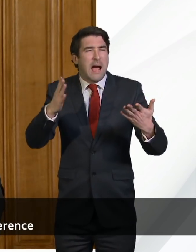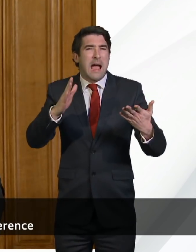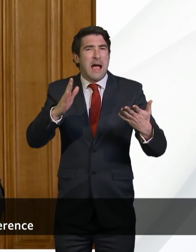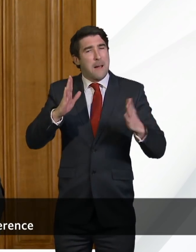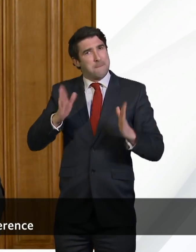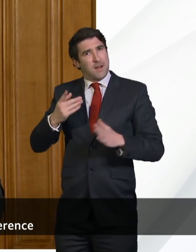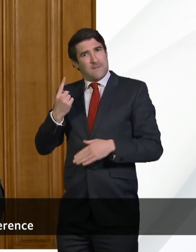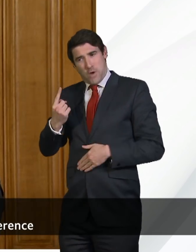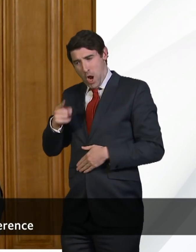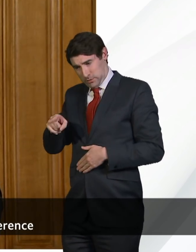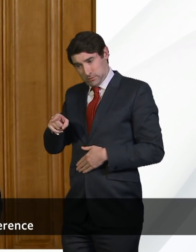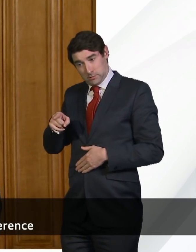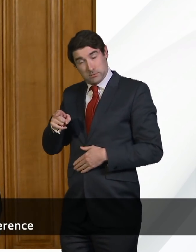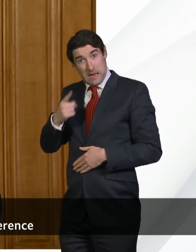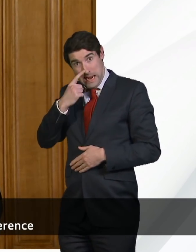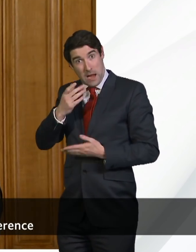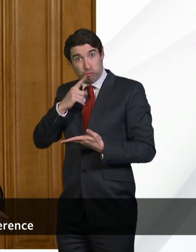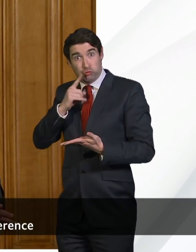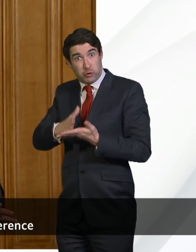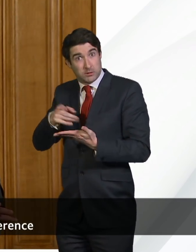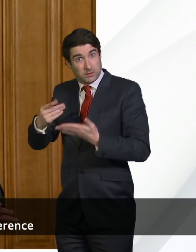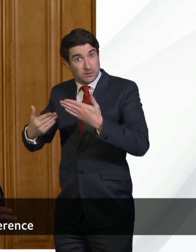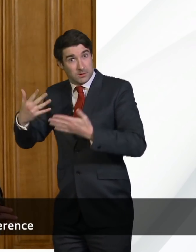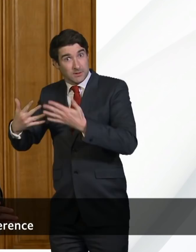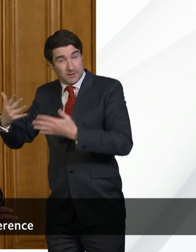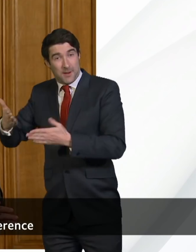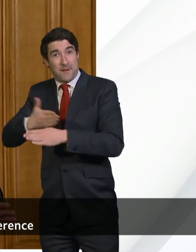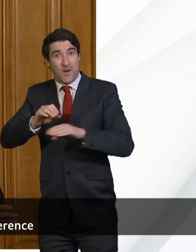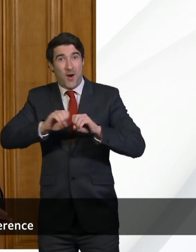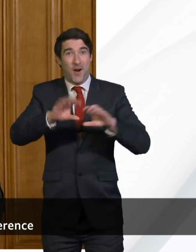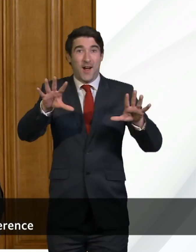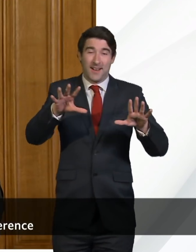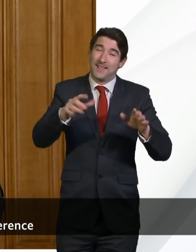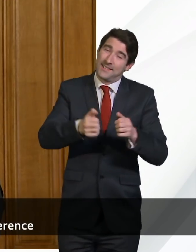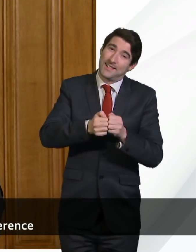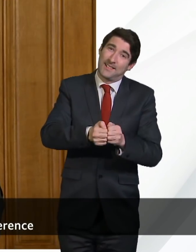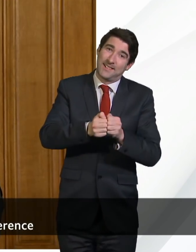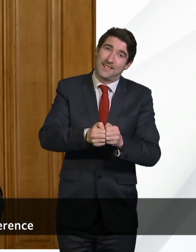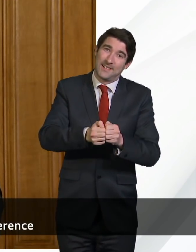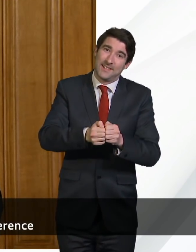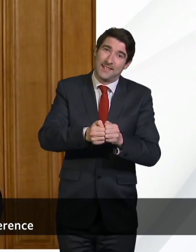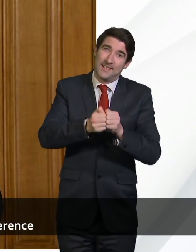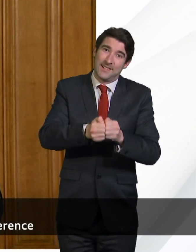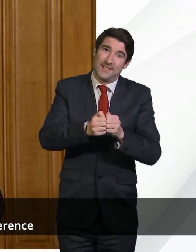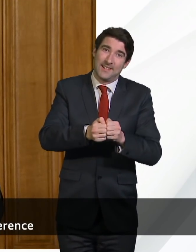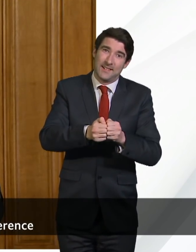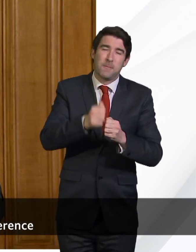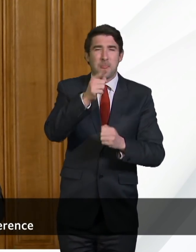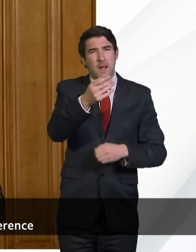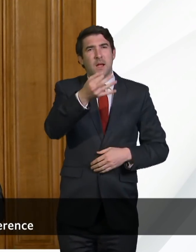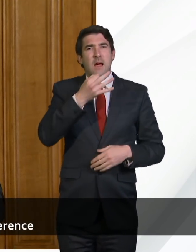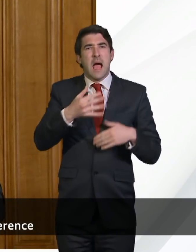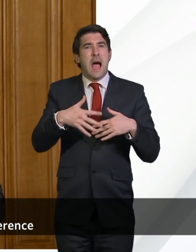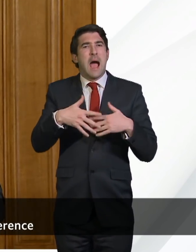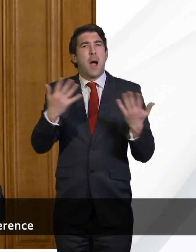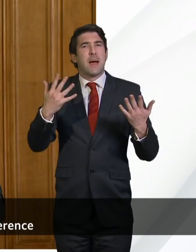And in terms of how many people would you expect to get this before a vaccine or treatment comes along, I think the processes that we've